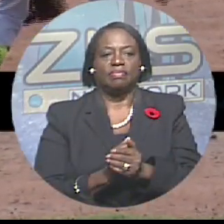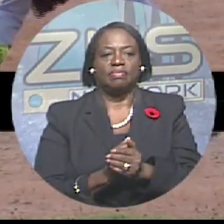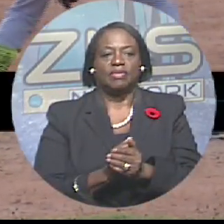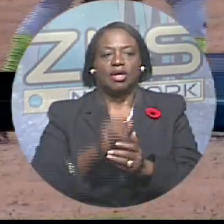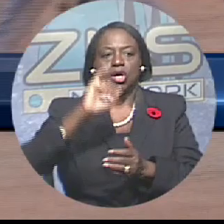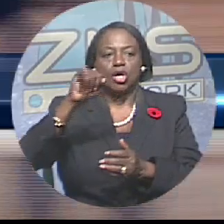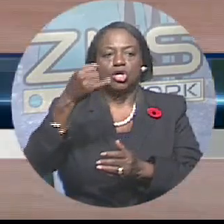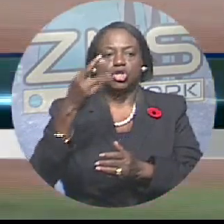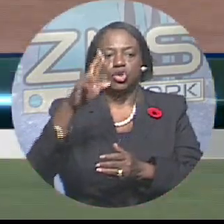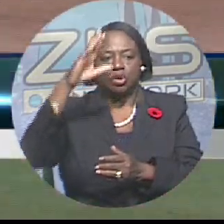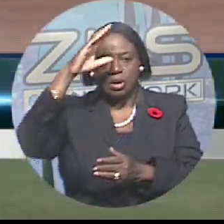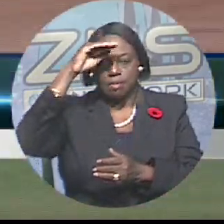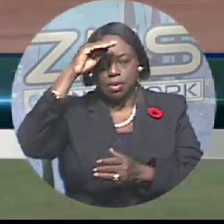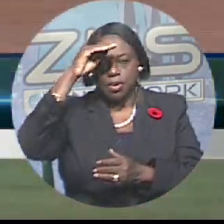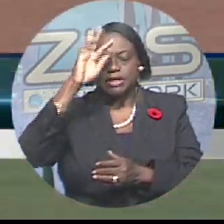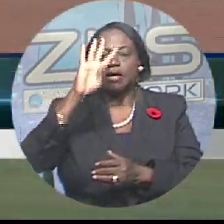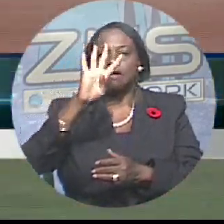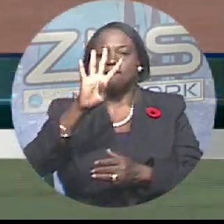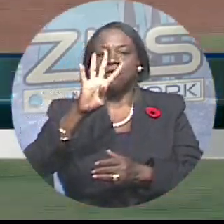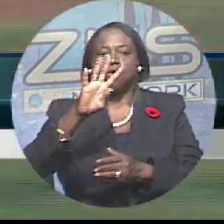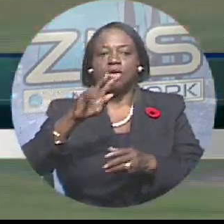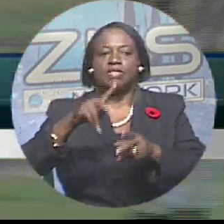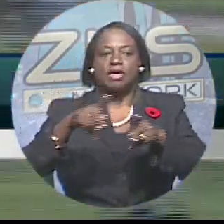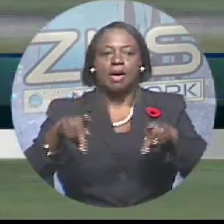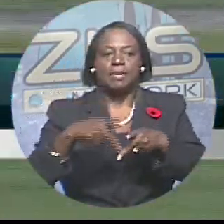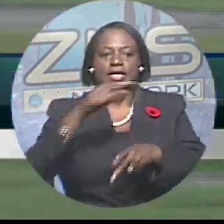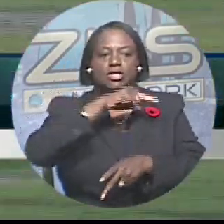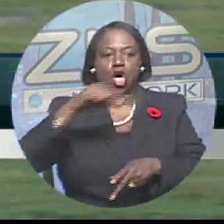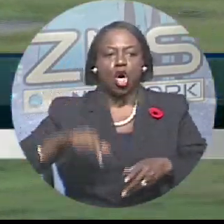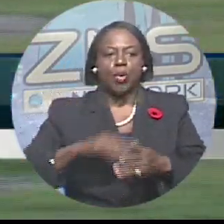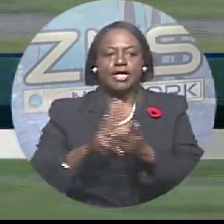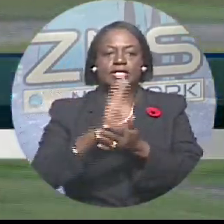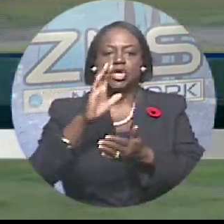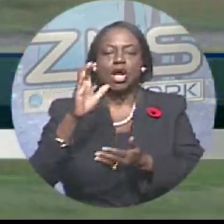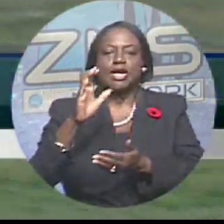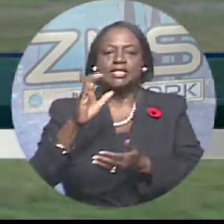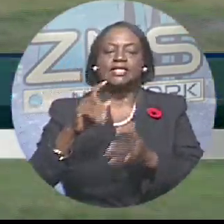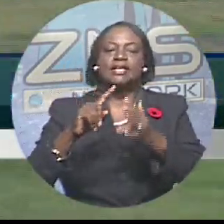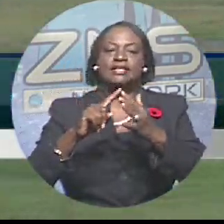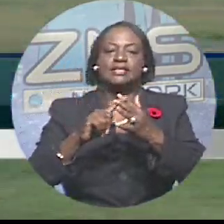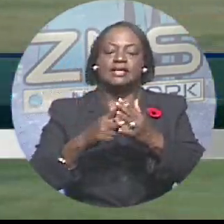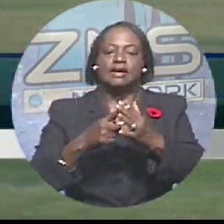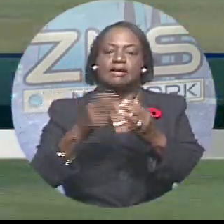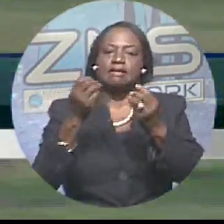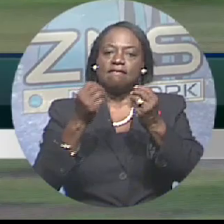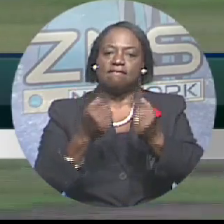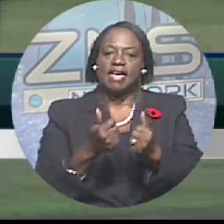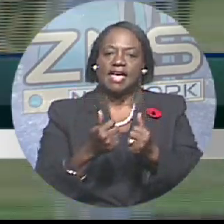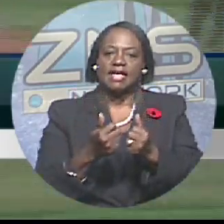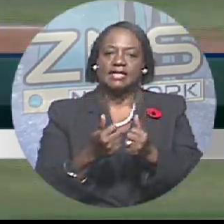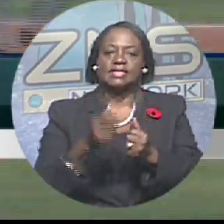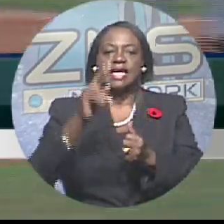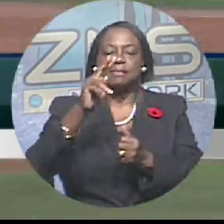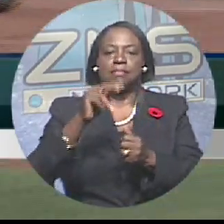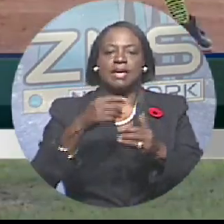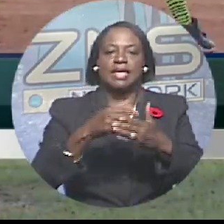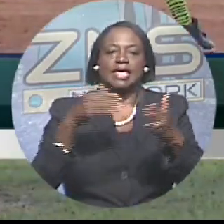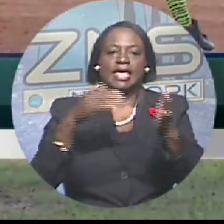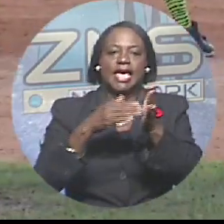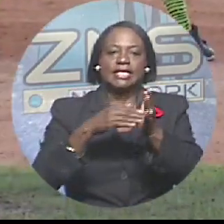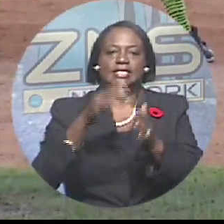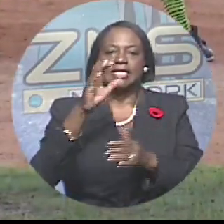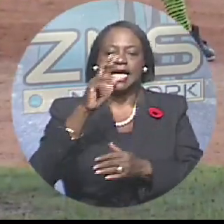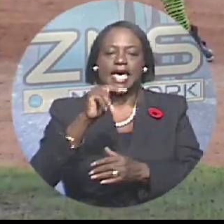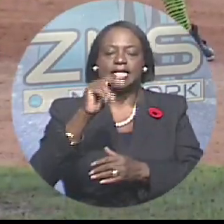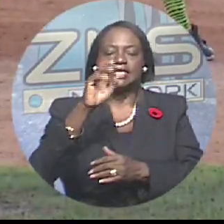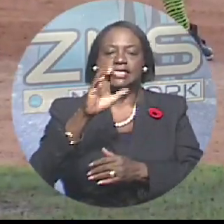junior boys, the 4th place Queens College Comets, starting off fast against the pennant-winning NCAA Crusaders. The